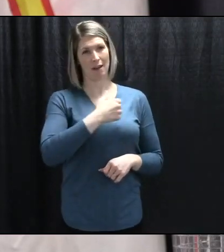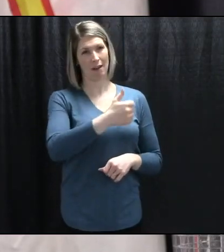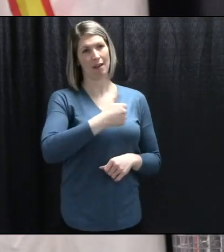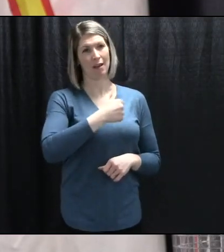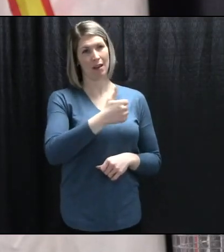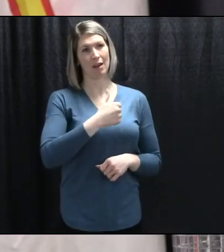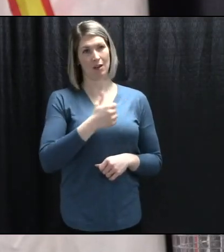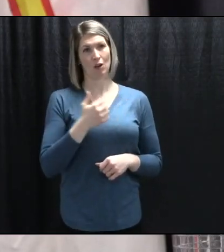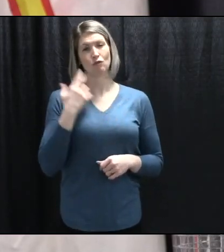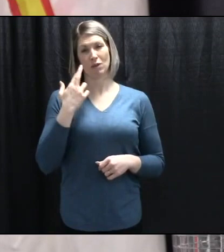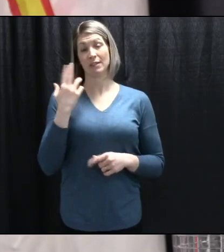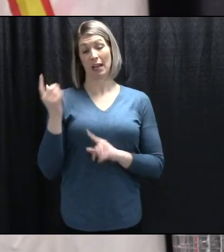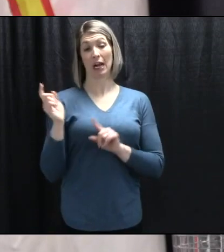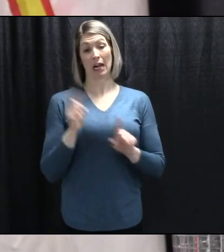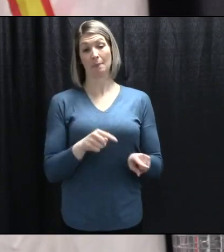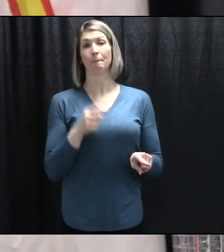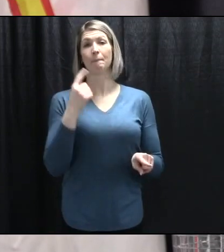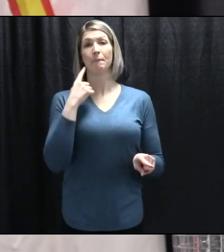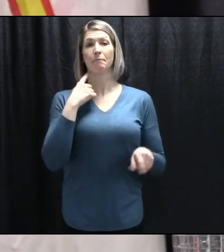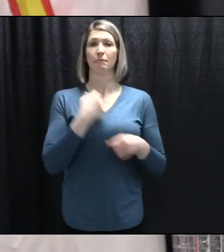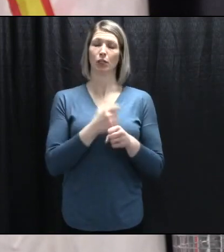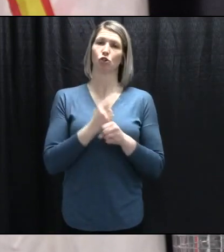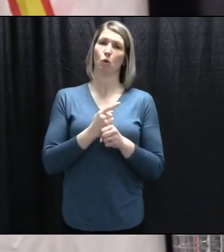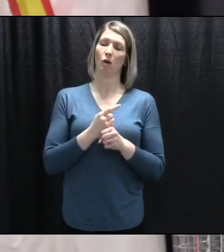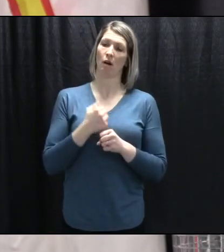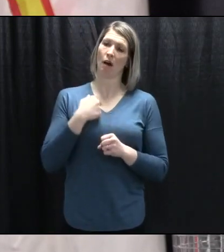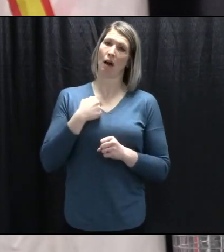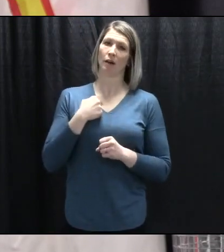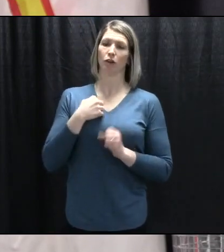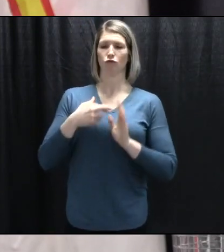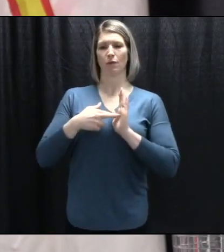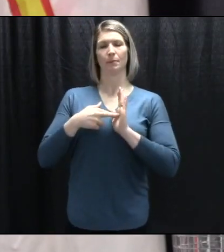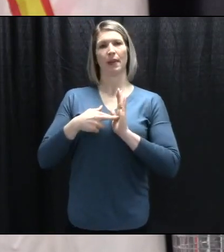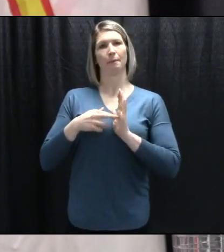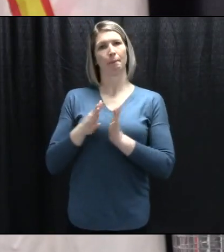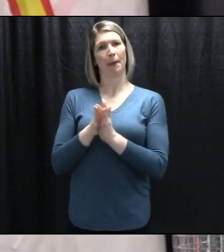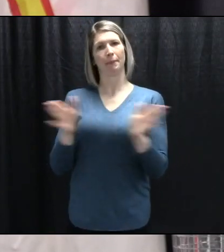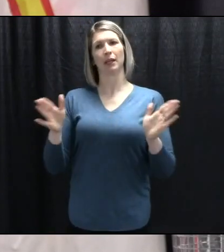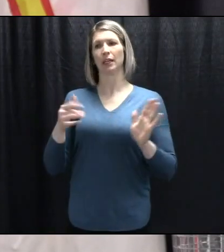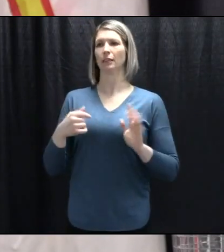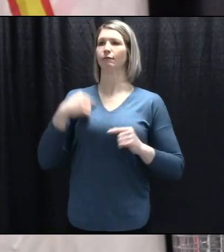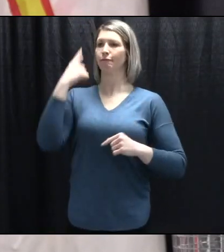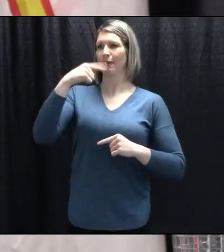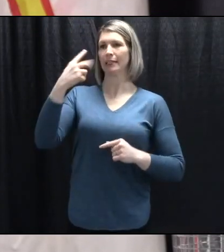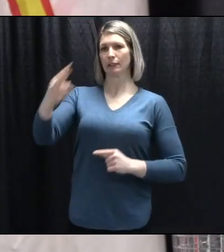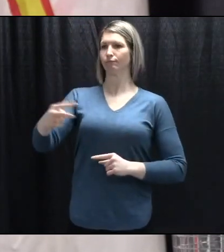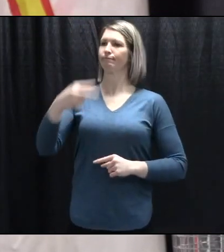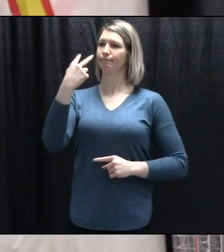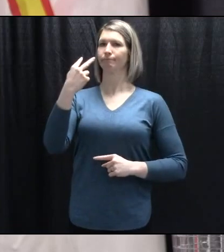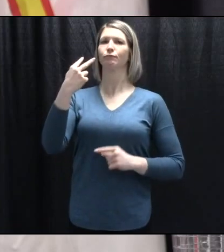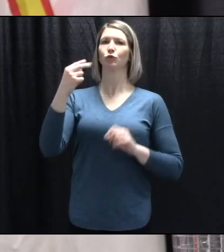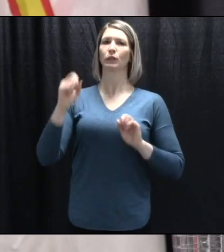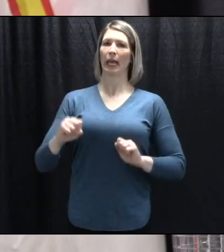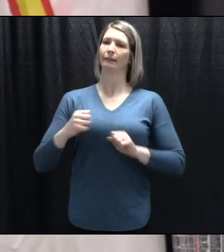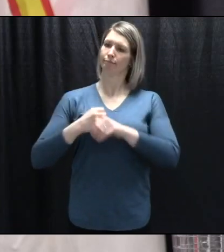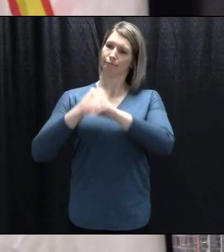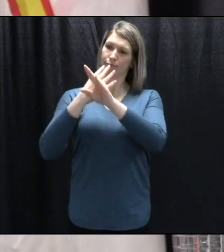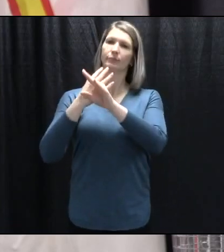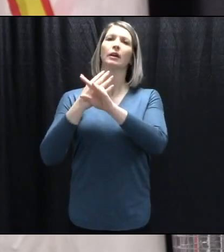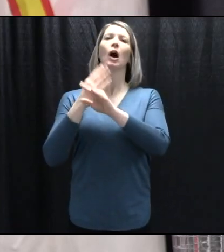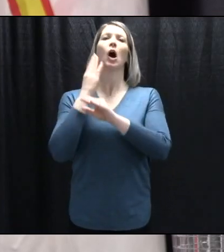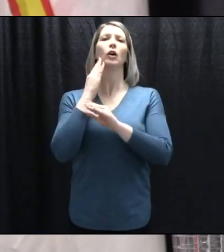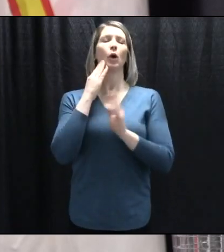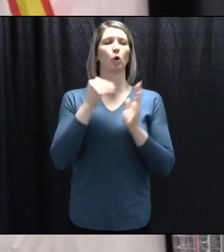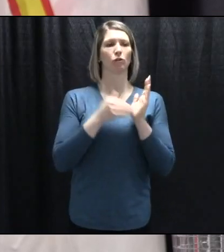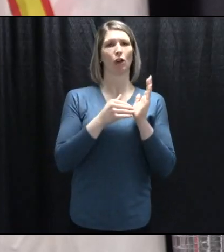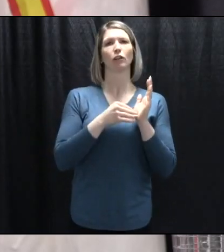to as many people and as often as we can. And sometimes that can be difficult. Of course, Dr. Hagee and them on the weekends have been able to do that, and